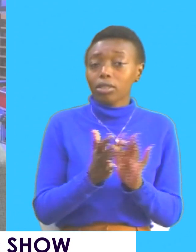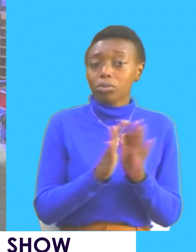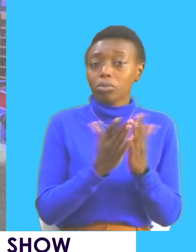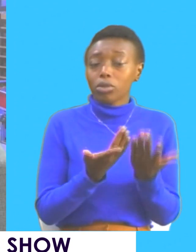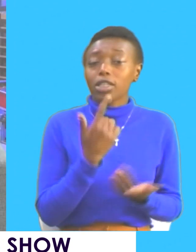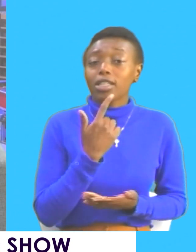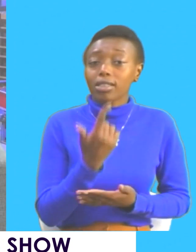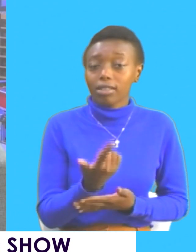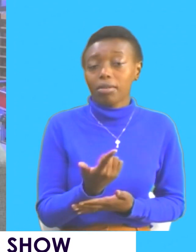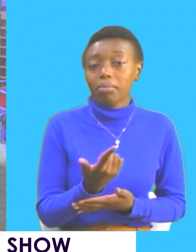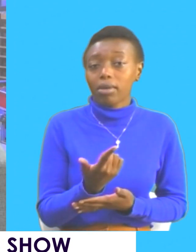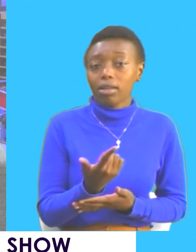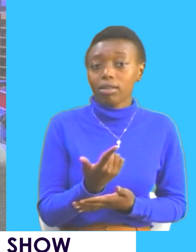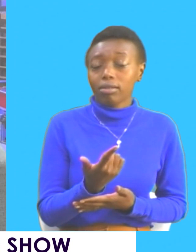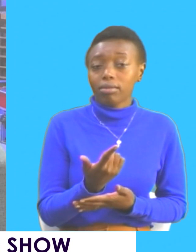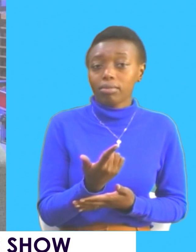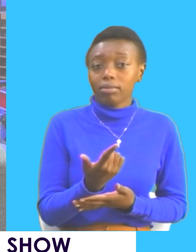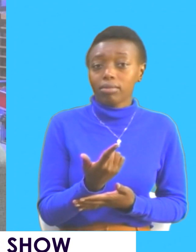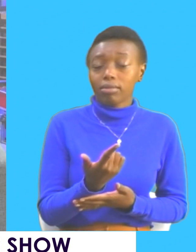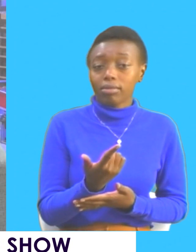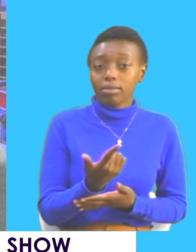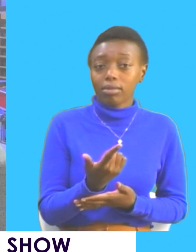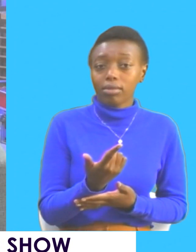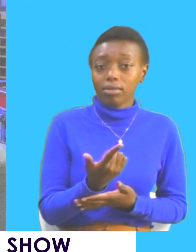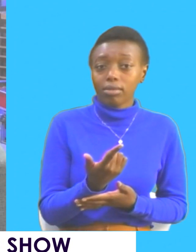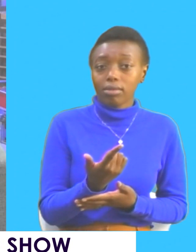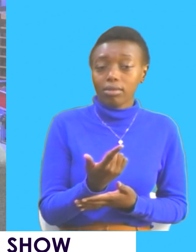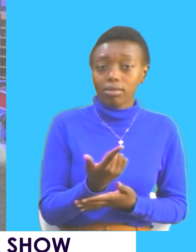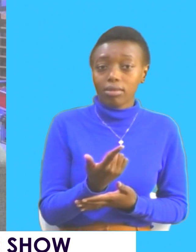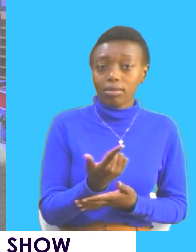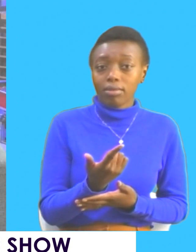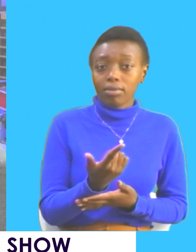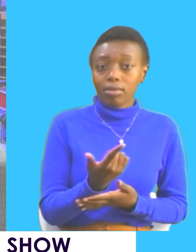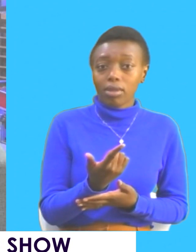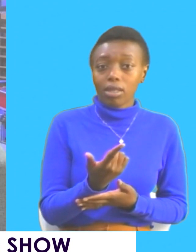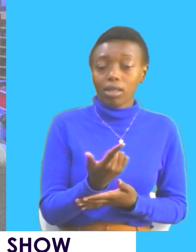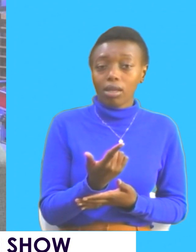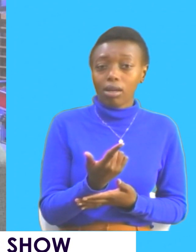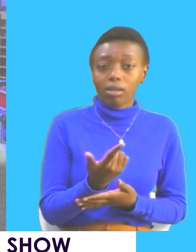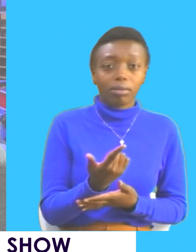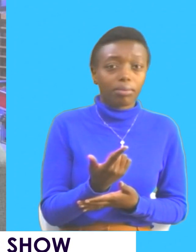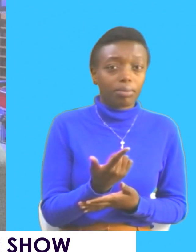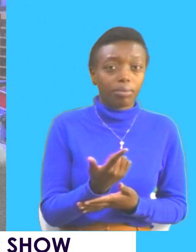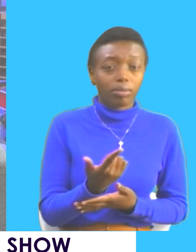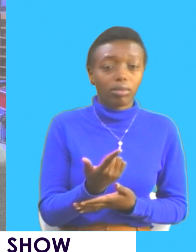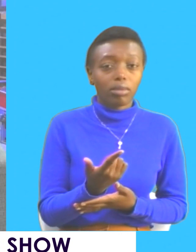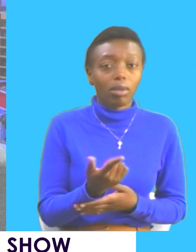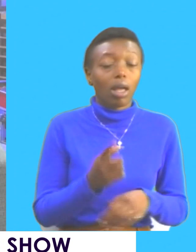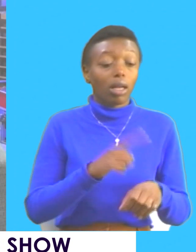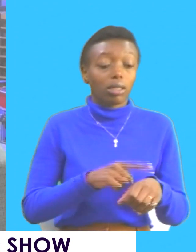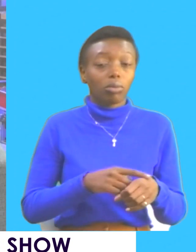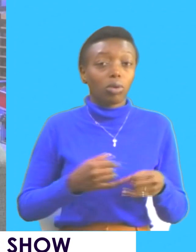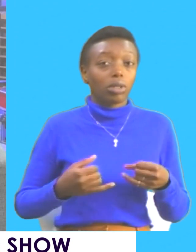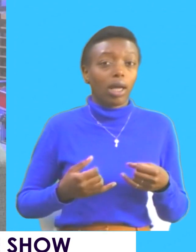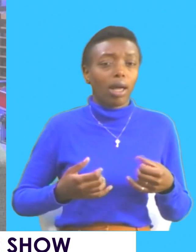But how many of you out there in that community are moving in the emotion of jealousy